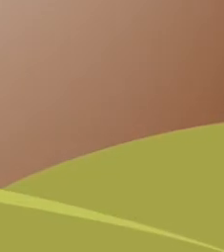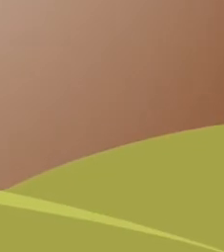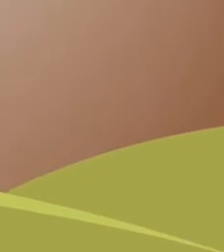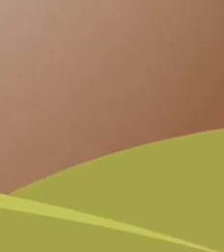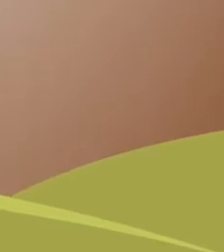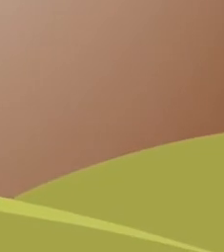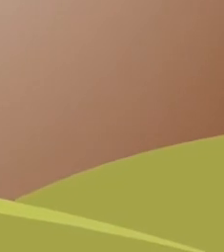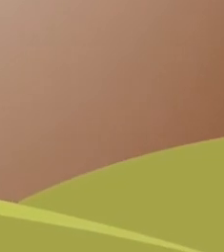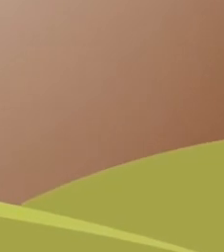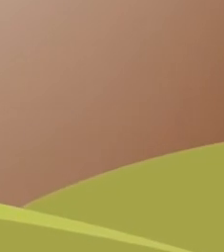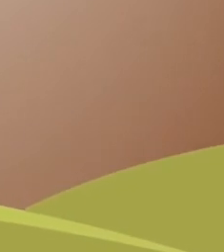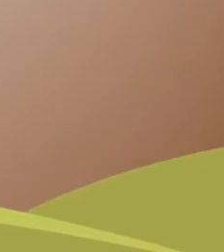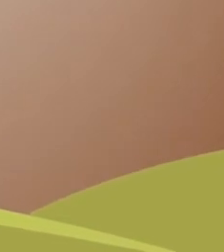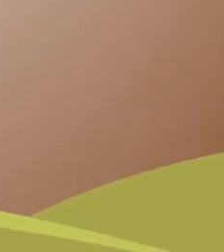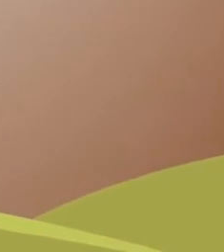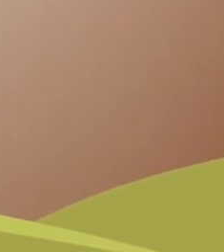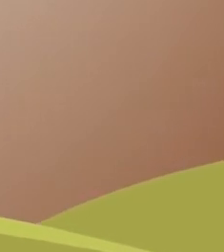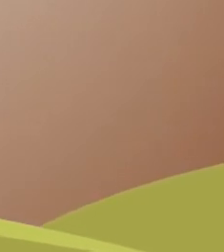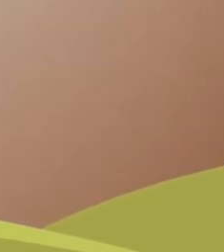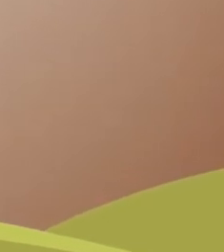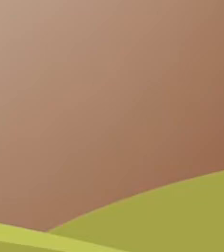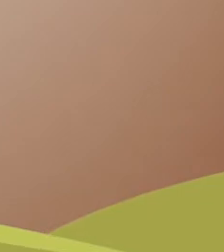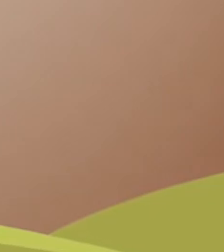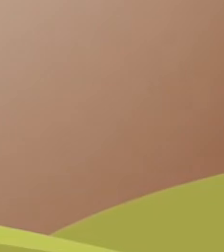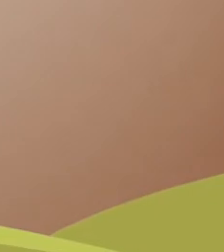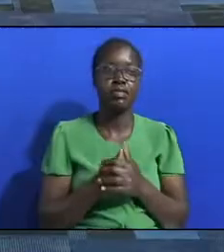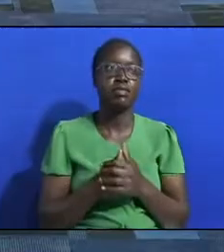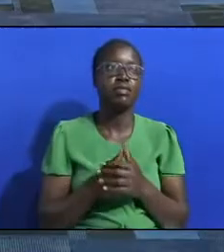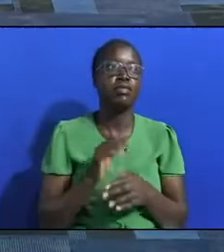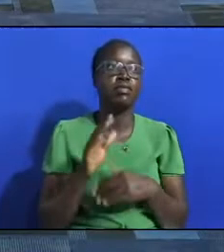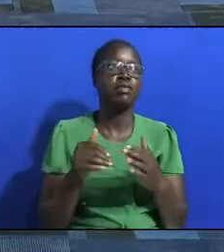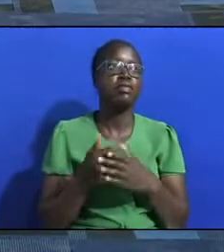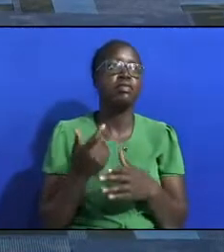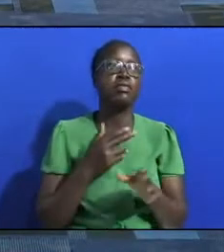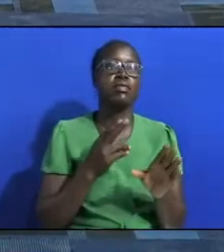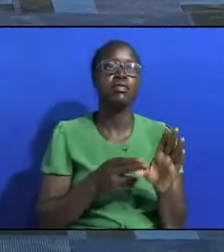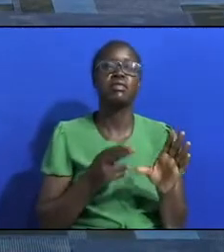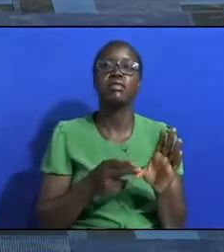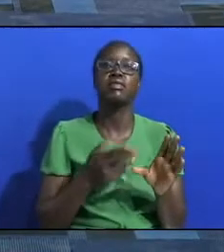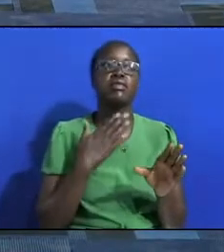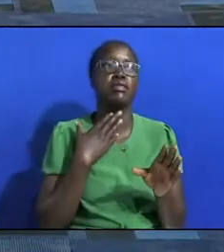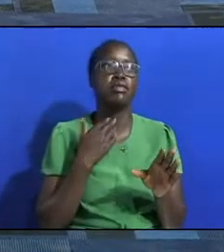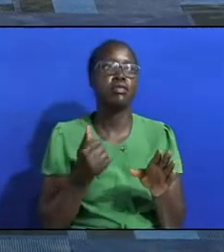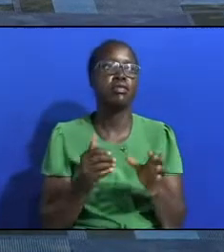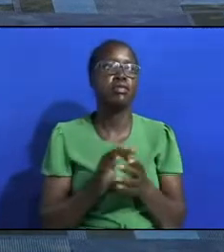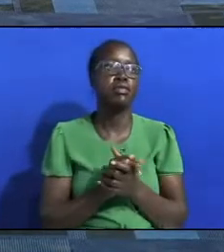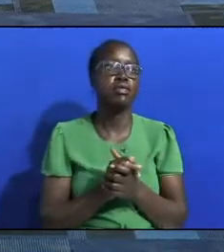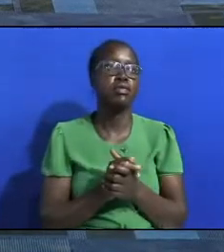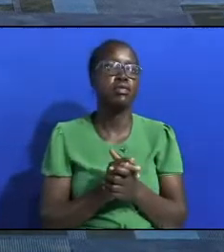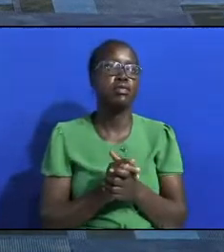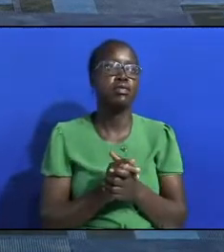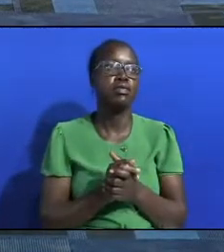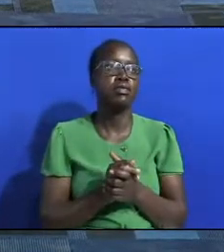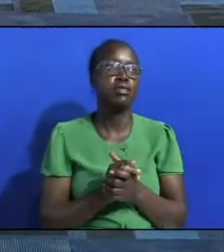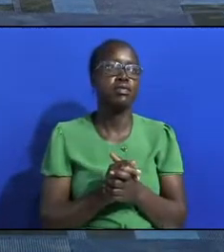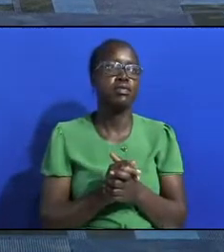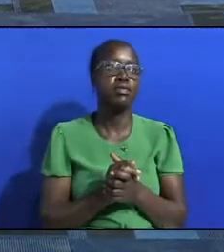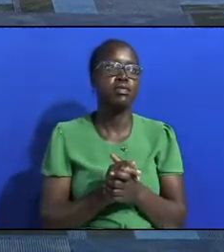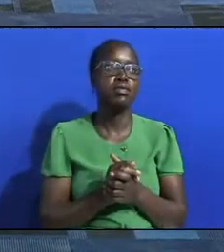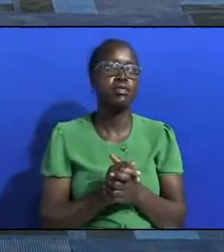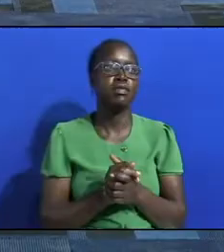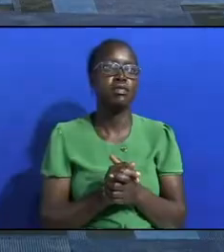I have an activity, and I want all of us to participate in this activity. So I'm going